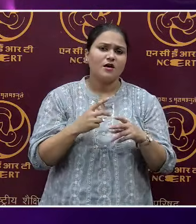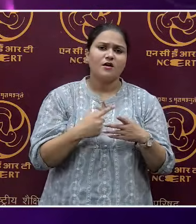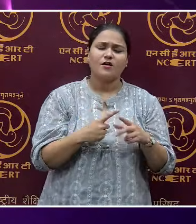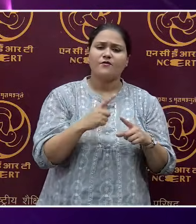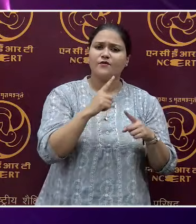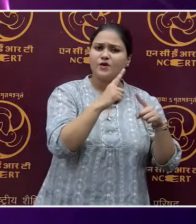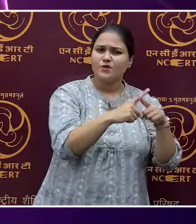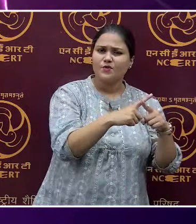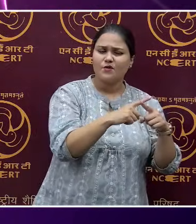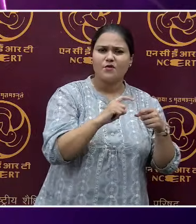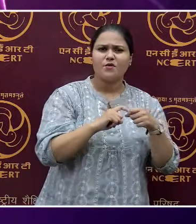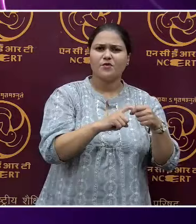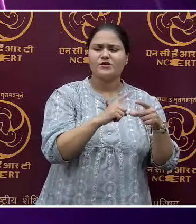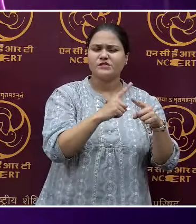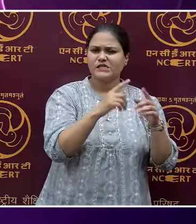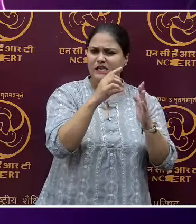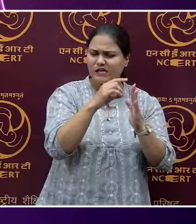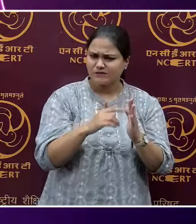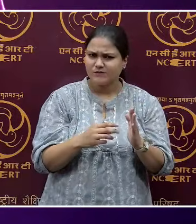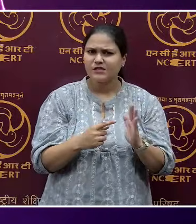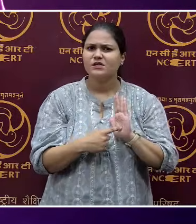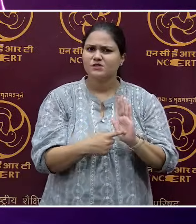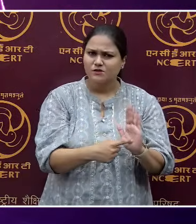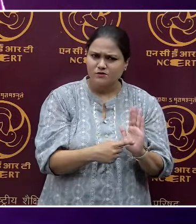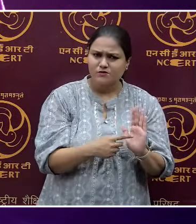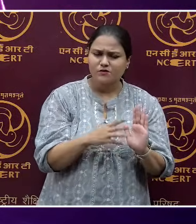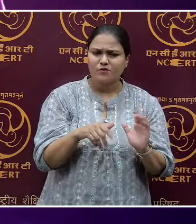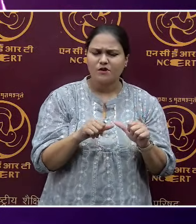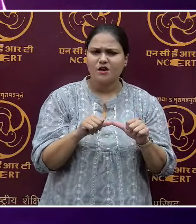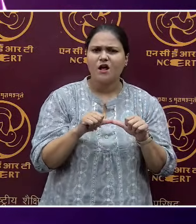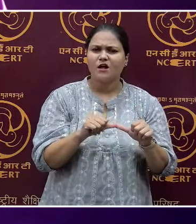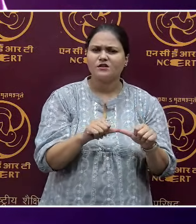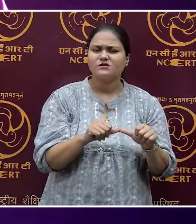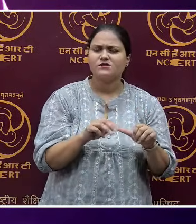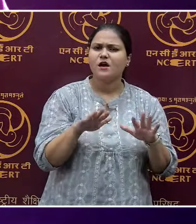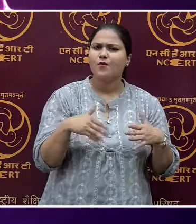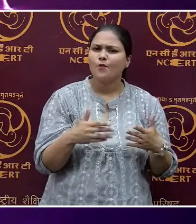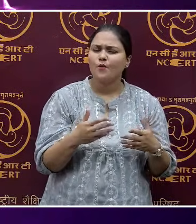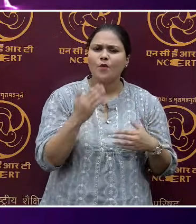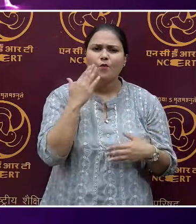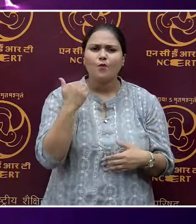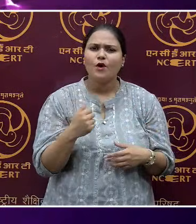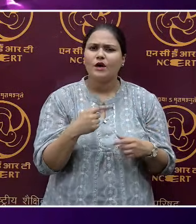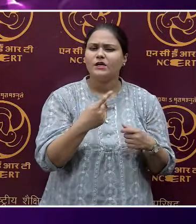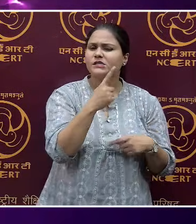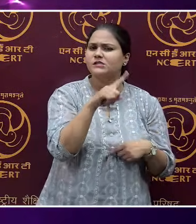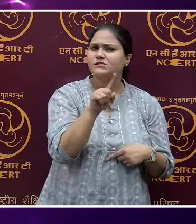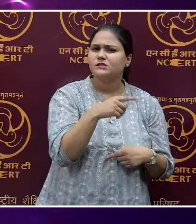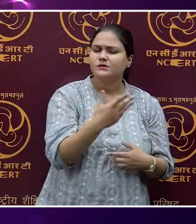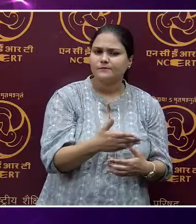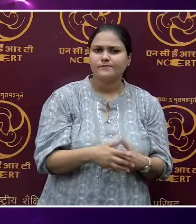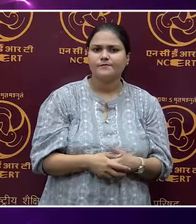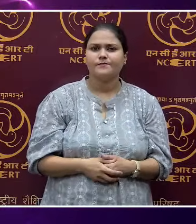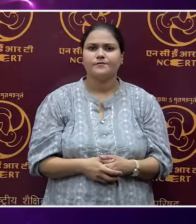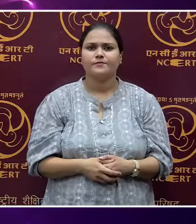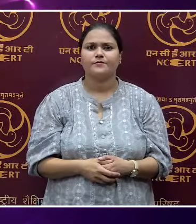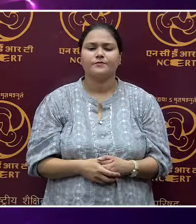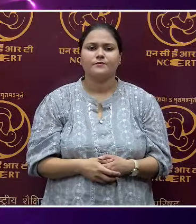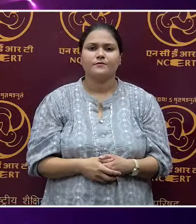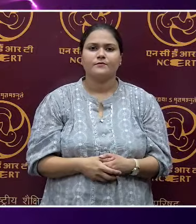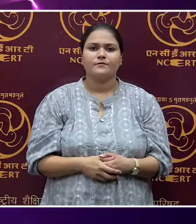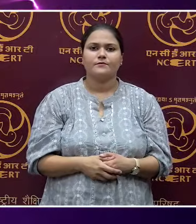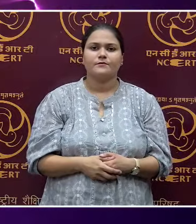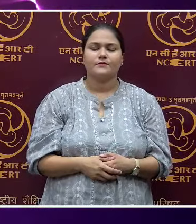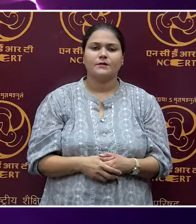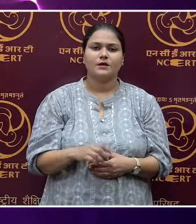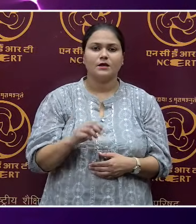going to get some kind of explanation here why my answer was incorrect? Yeah, you will get, like you